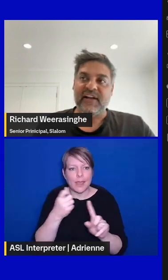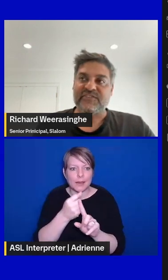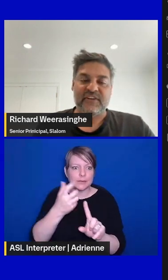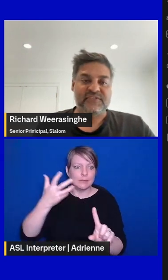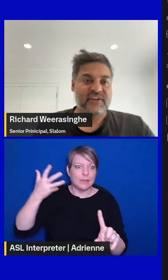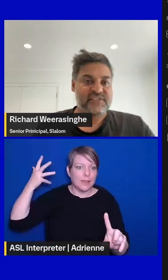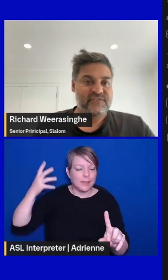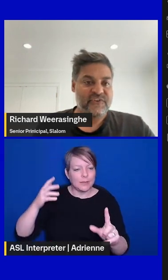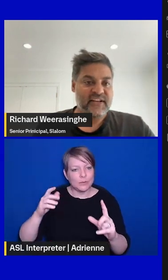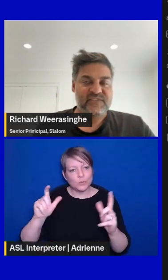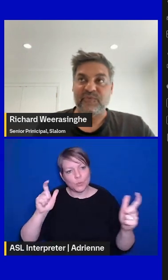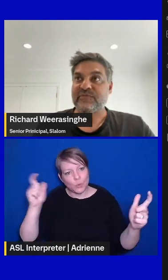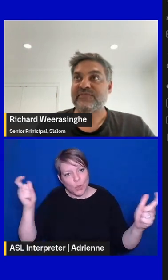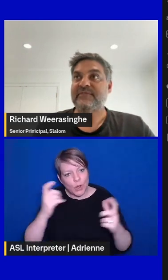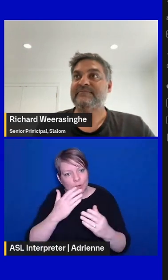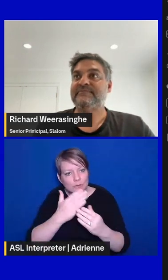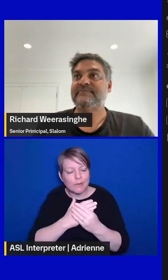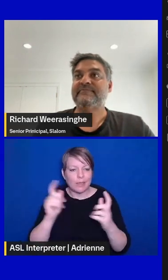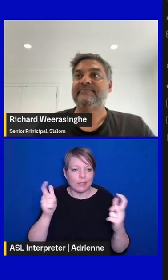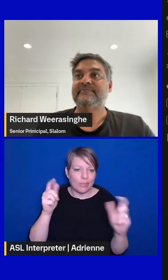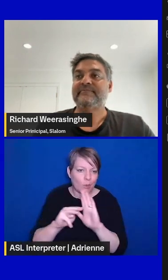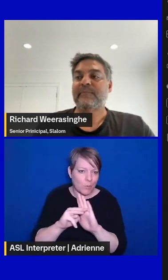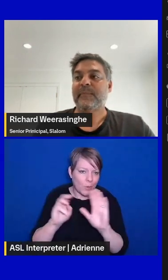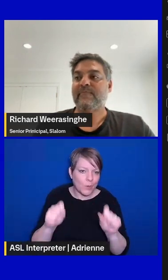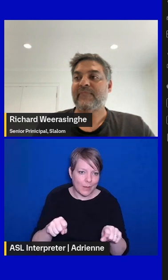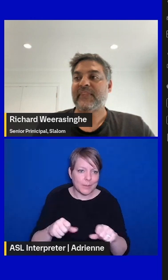very large file sizes and very large models.